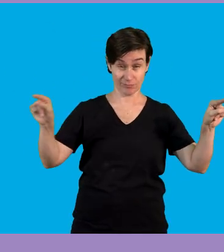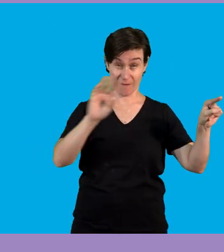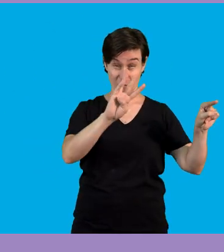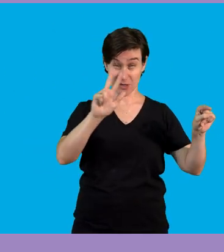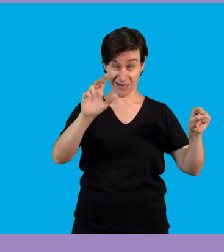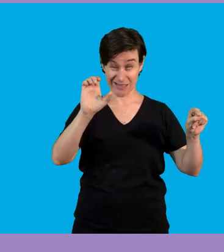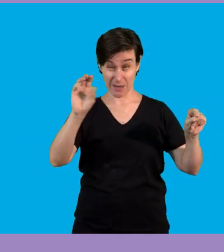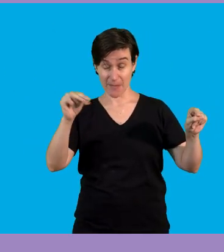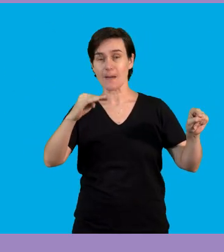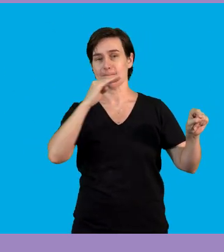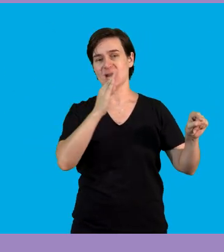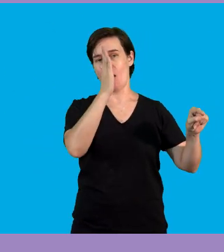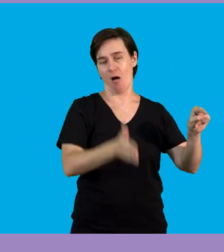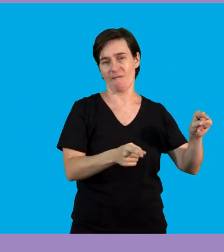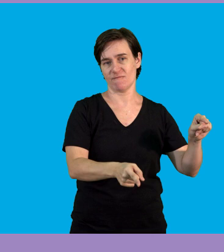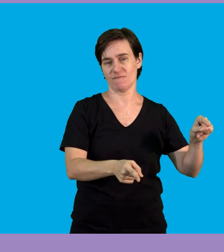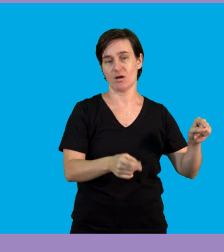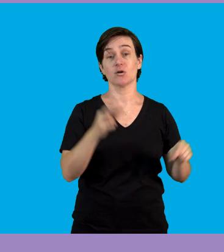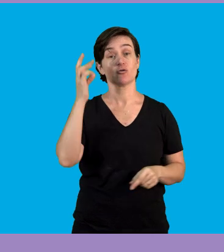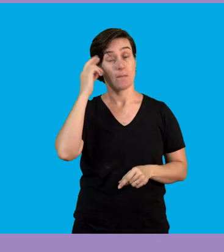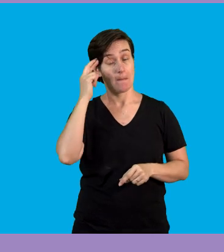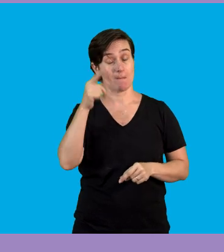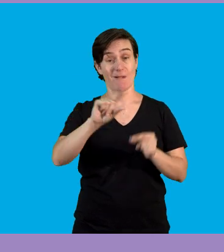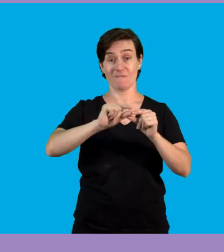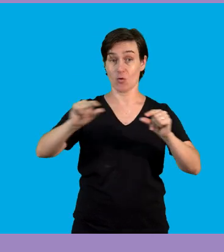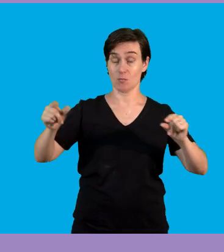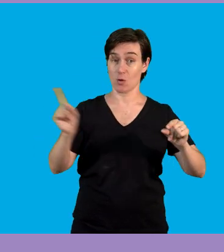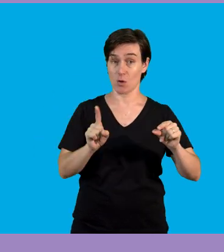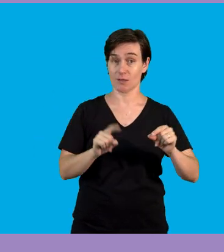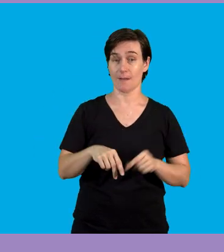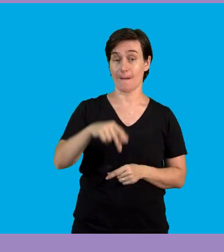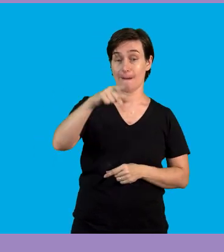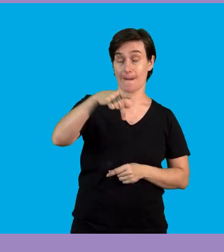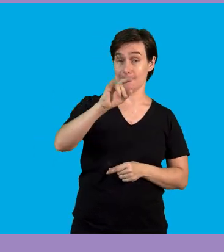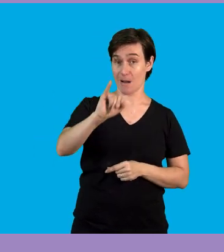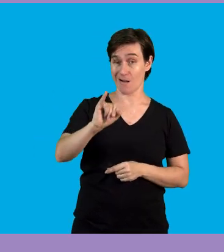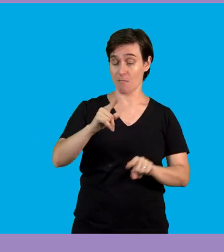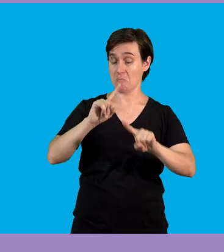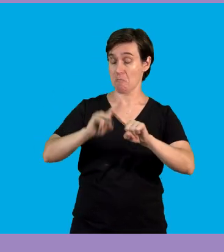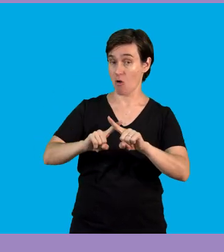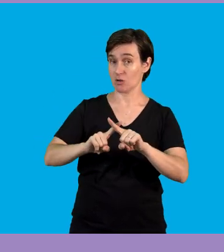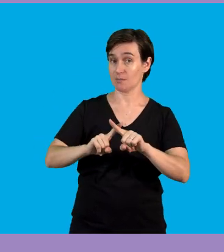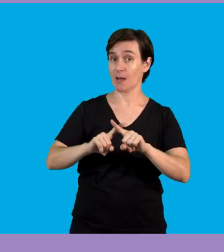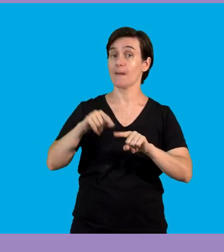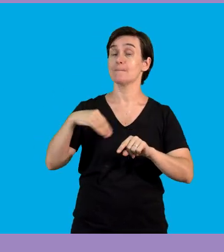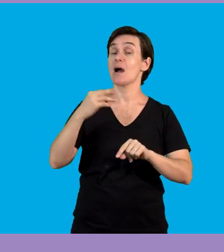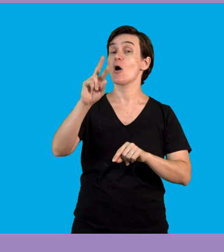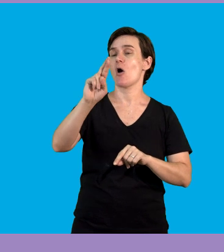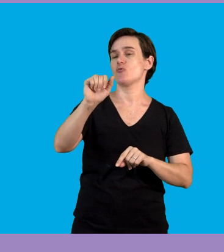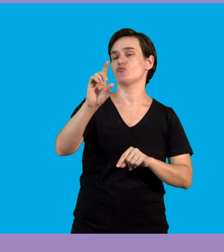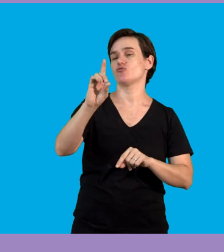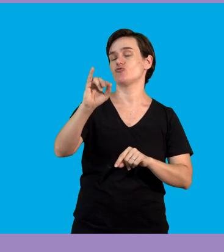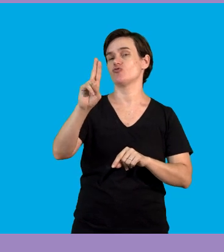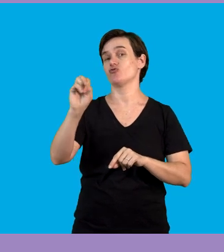diameter. So, if you remember the formula is pi multiplied by our